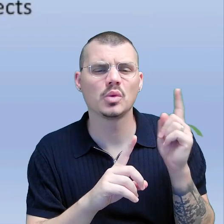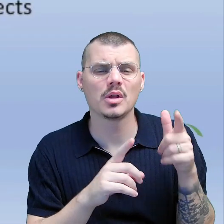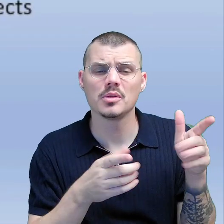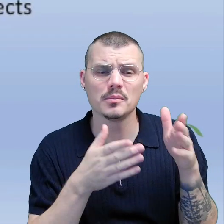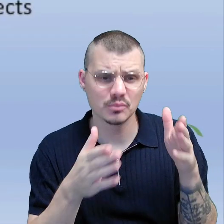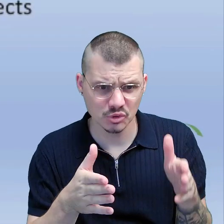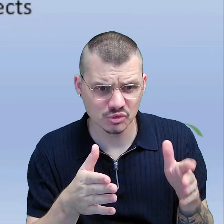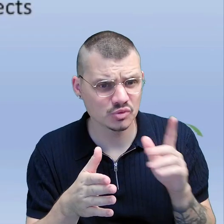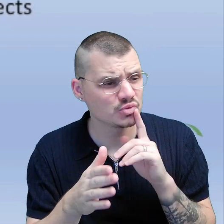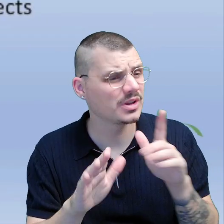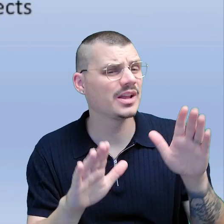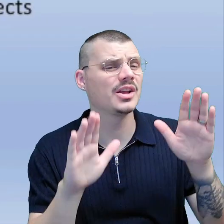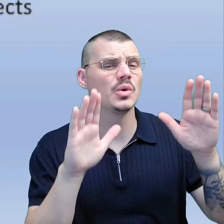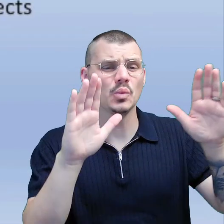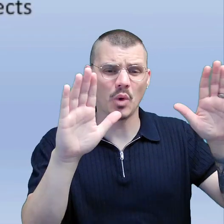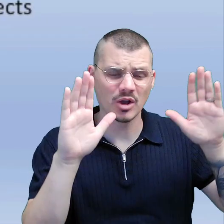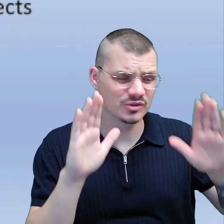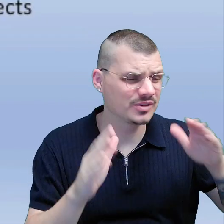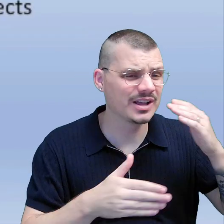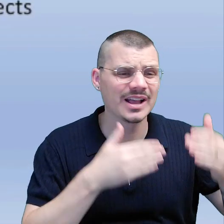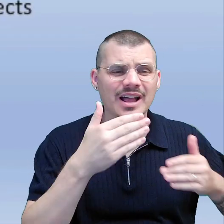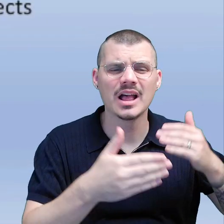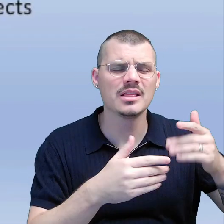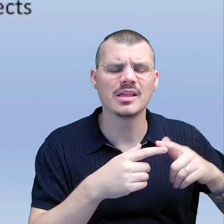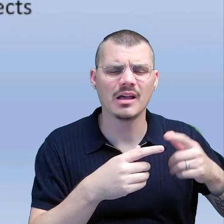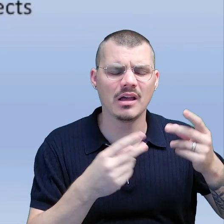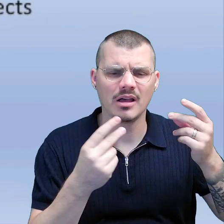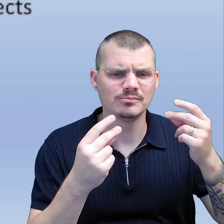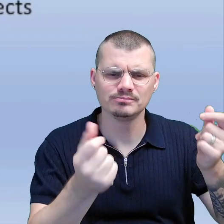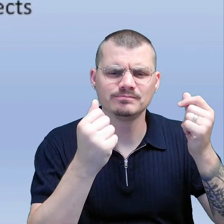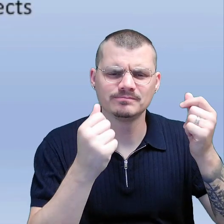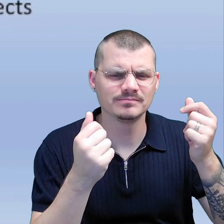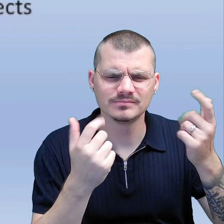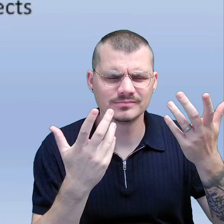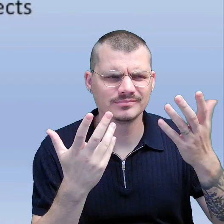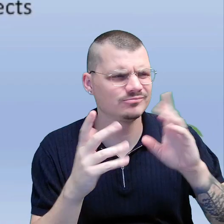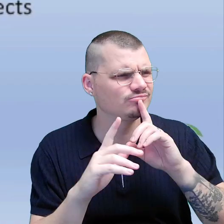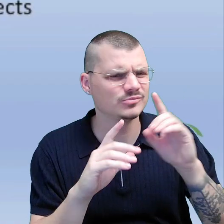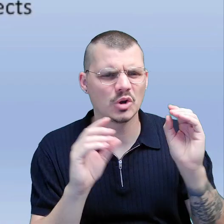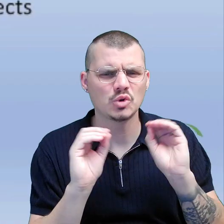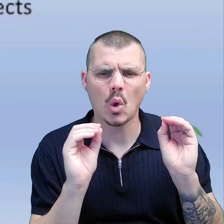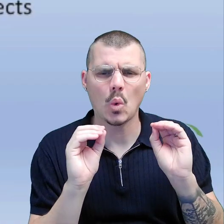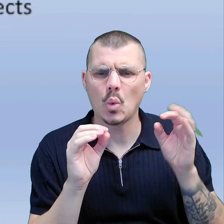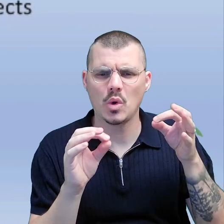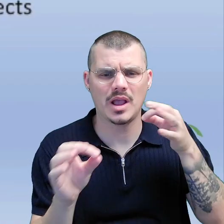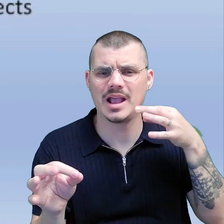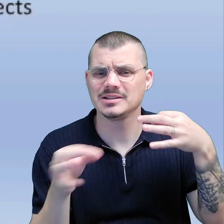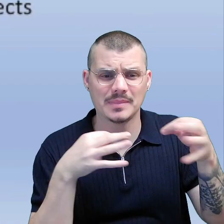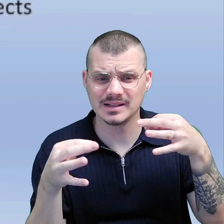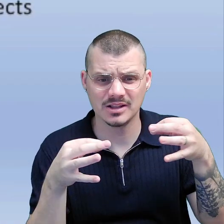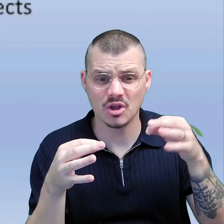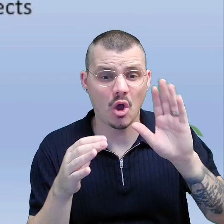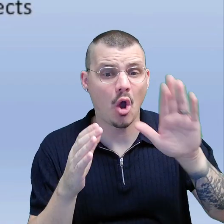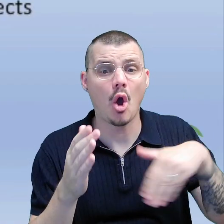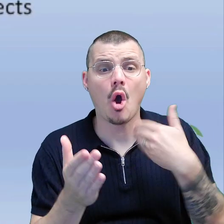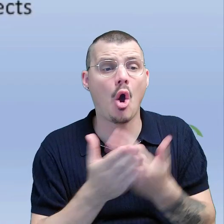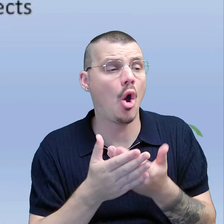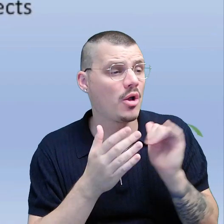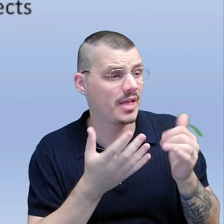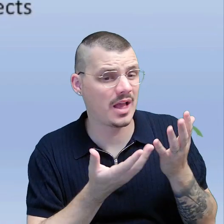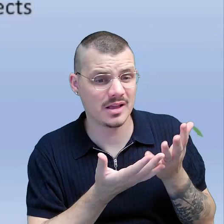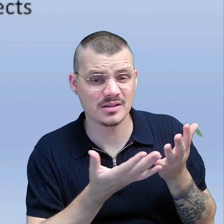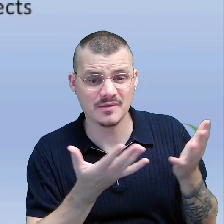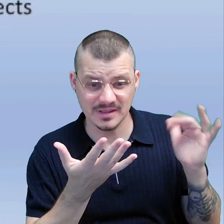doing really wonderful, and all of a sudden, without any obvious explanation, all the stuff that's